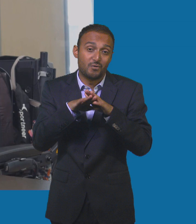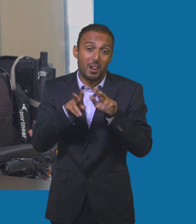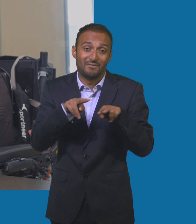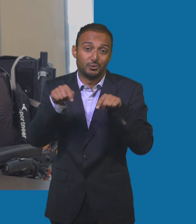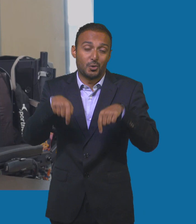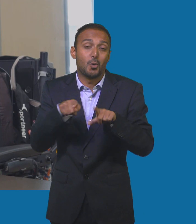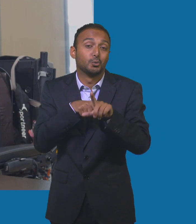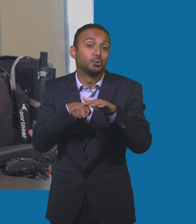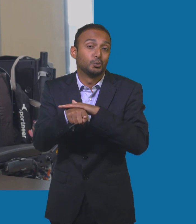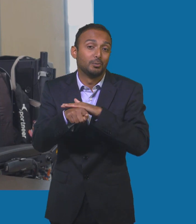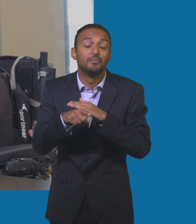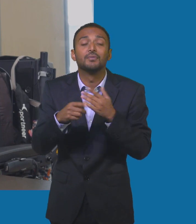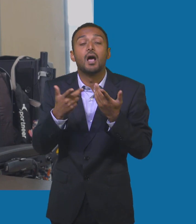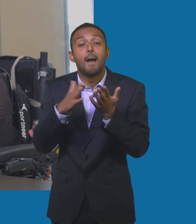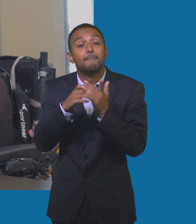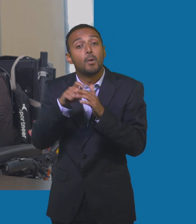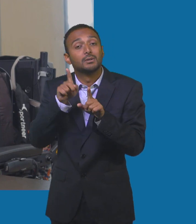can find us on